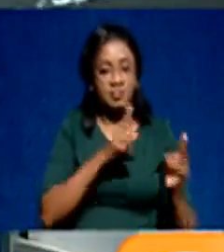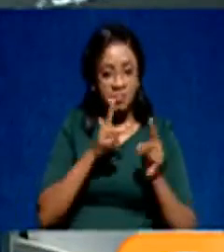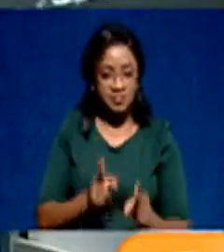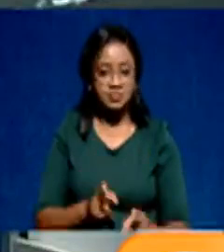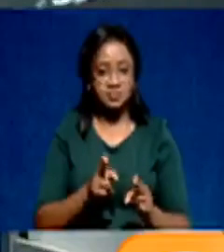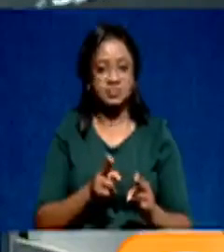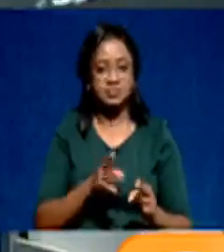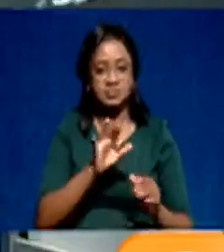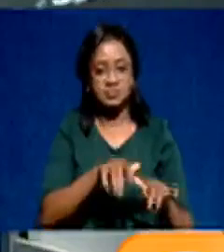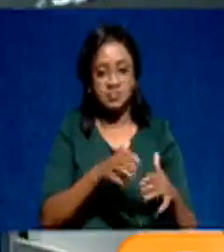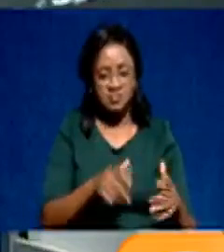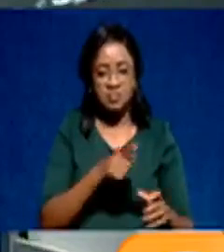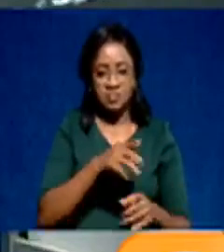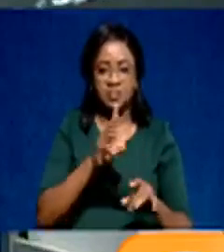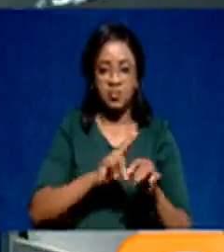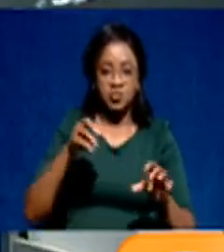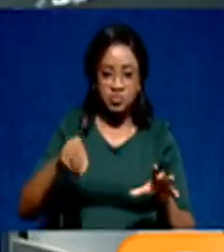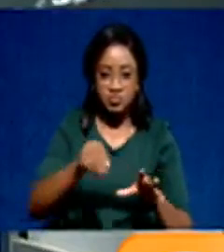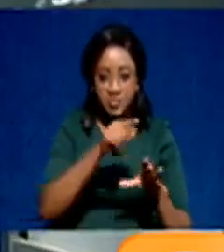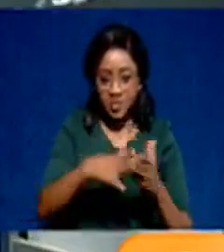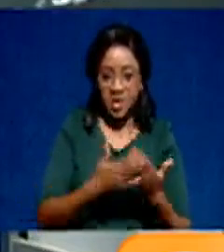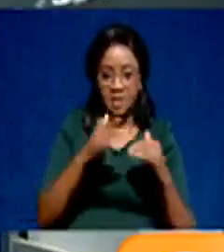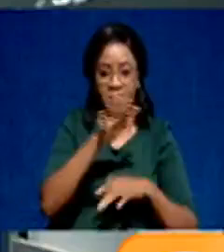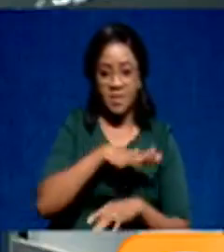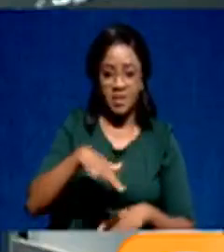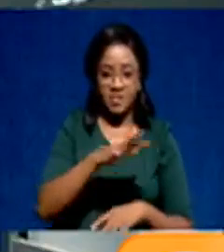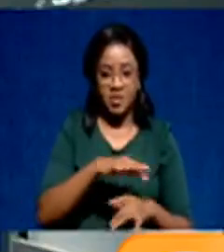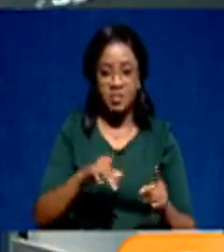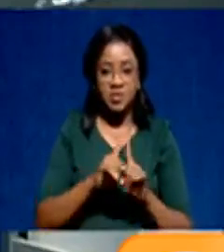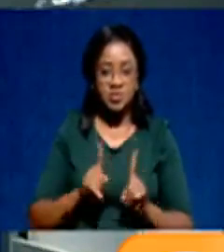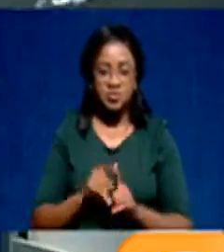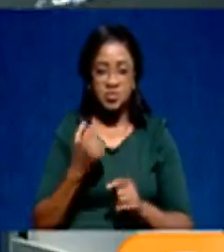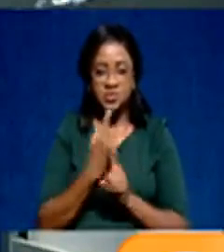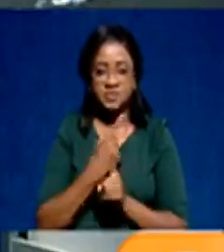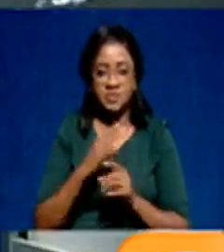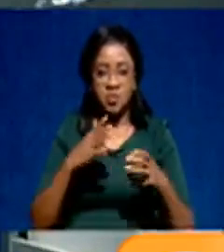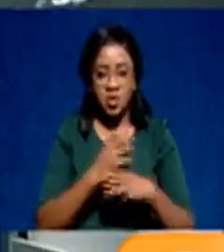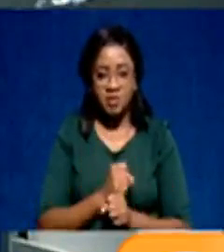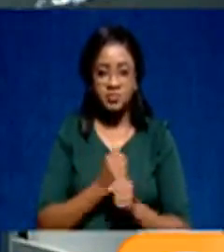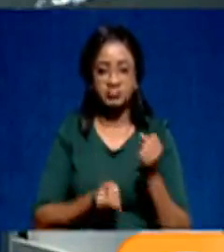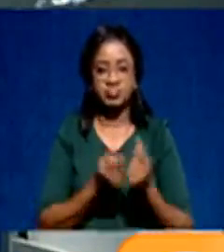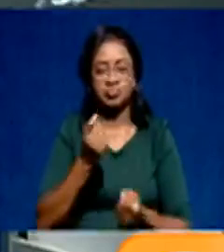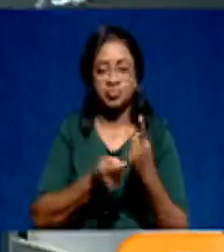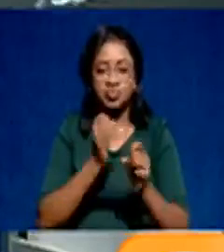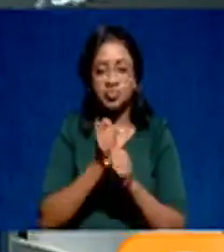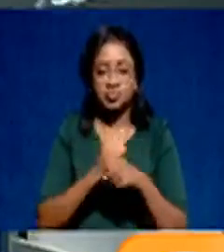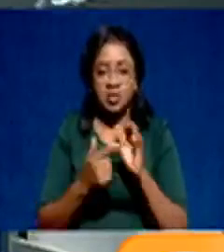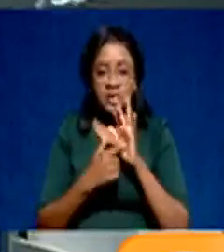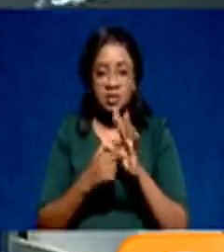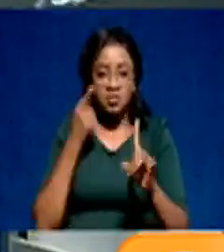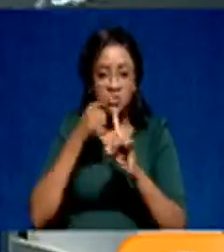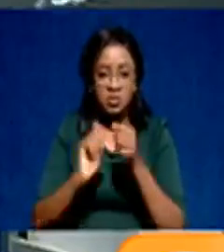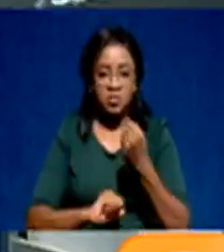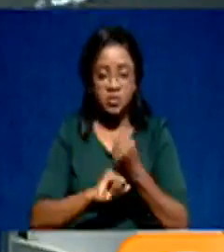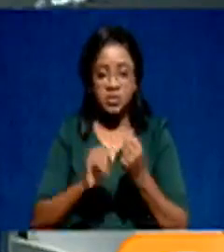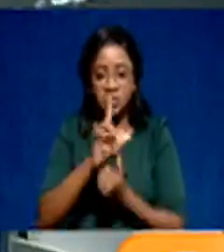farming, which is more beneficial to the environment. Now, in this regard, ventures have come up to make organic fertilizer targeting farmers right here in